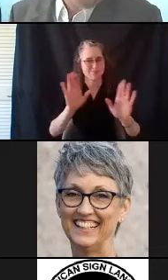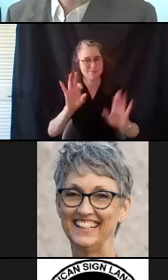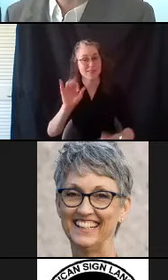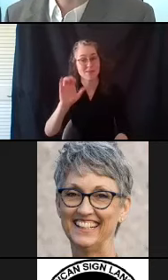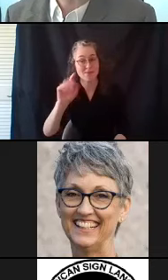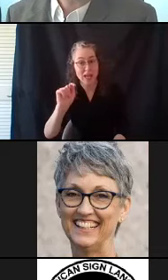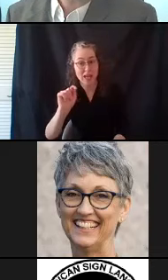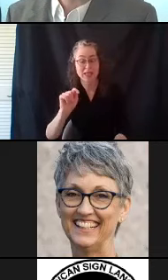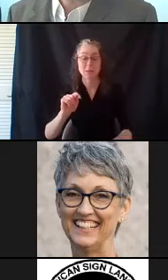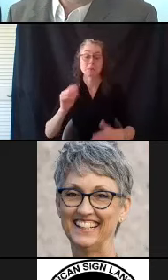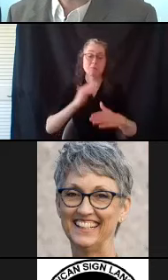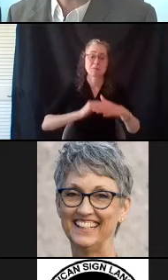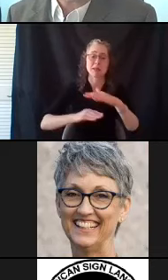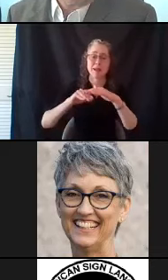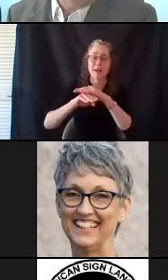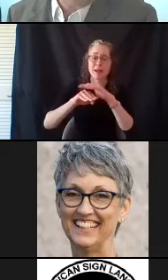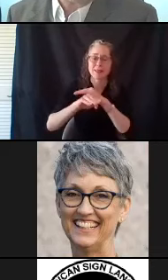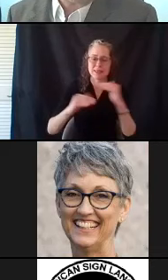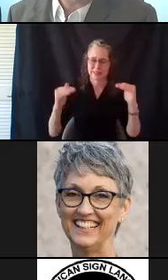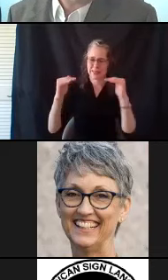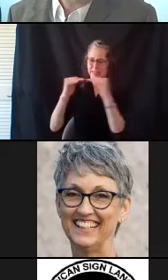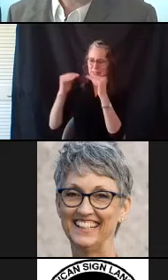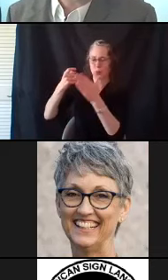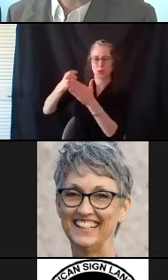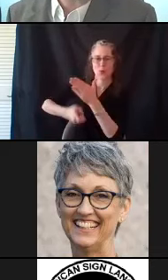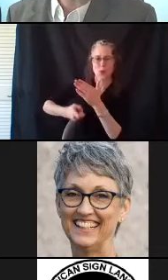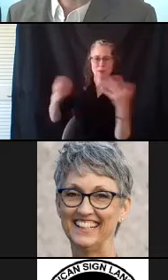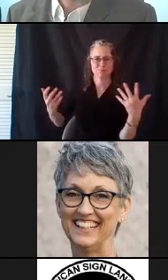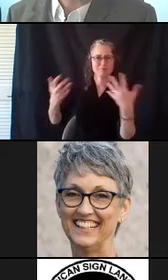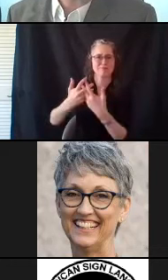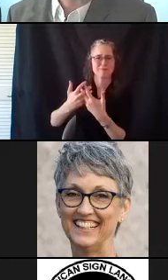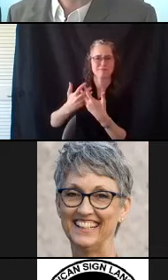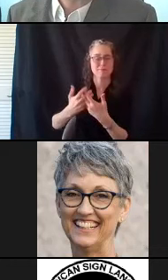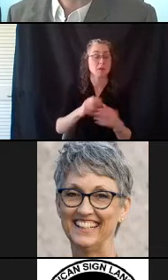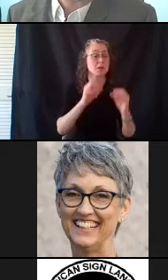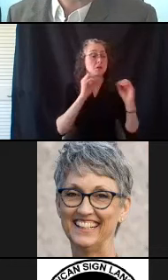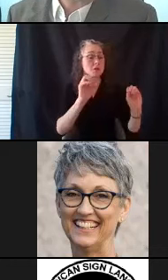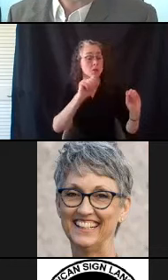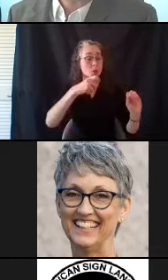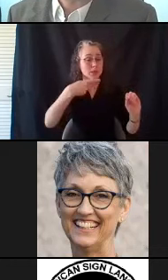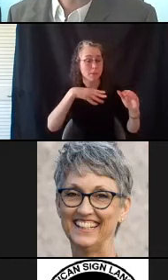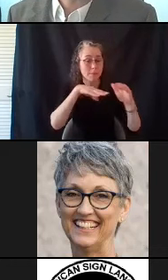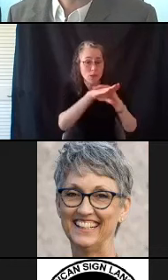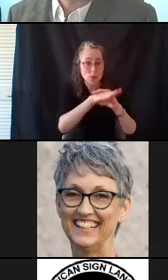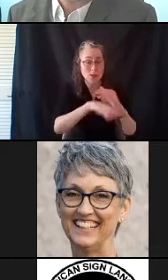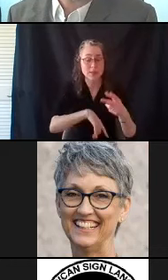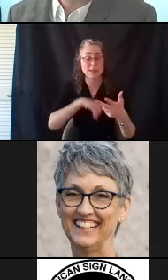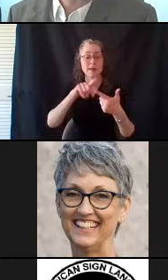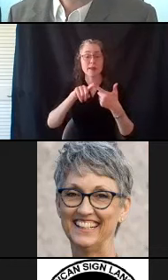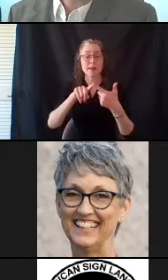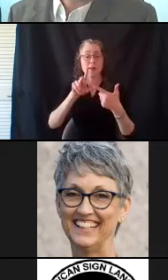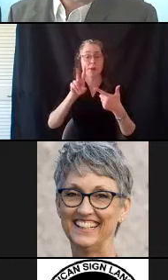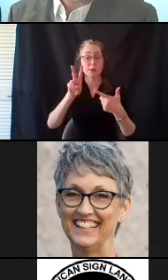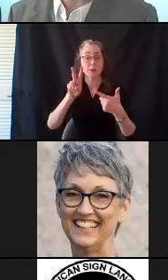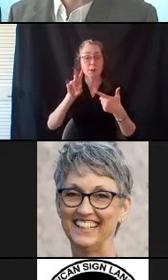basic access is compatible with affordability. You do a zero-step entrance, the 32-inch clear doorways.